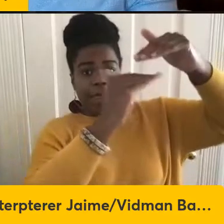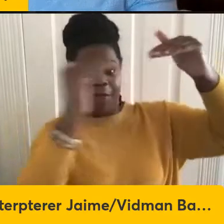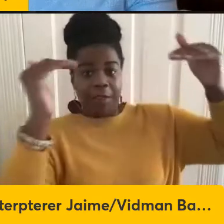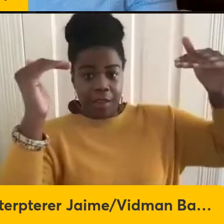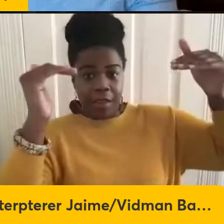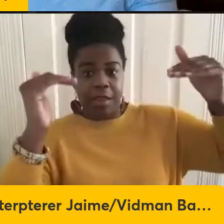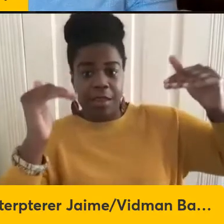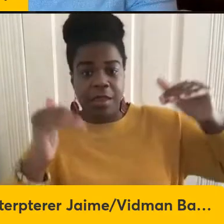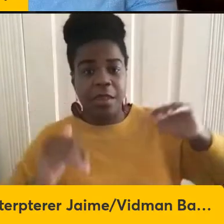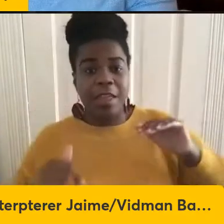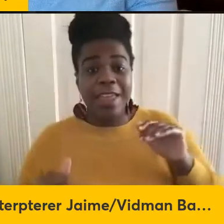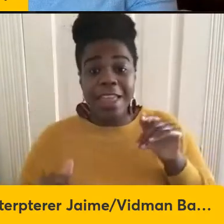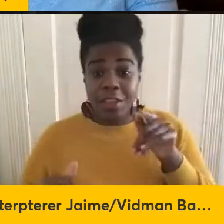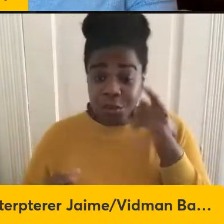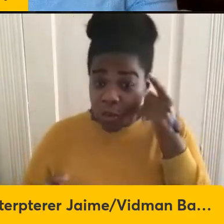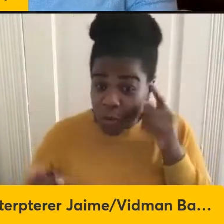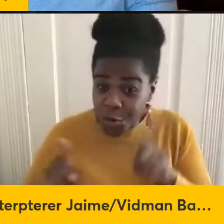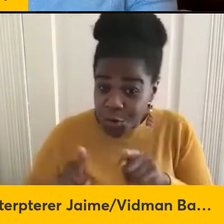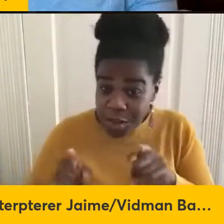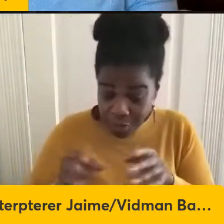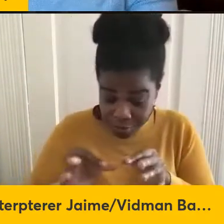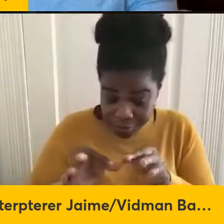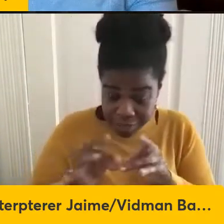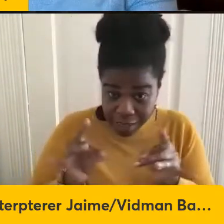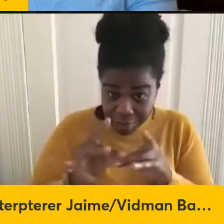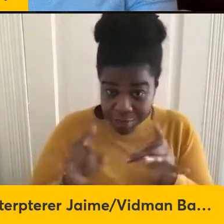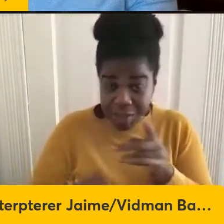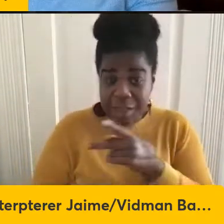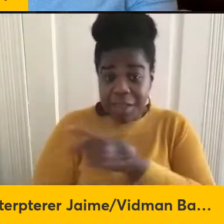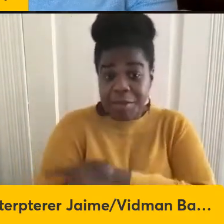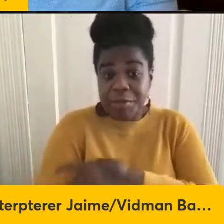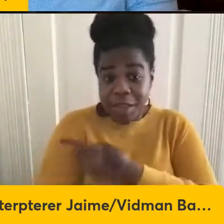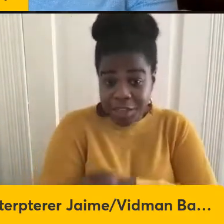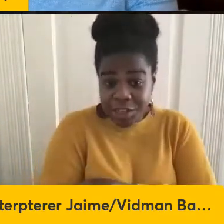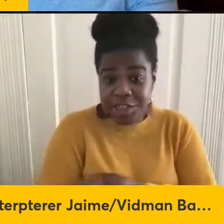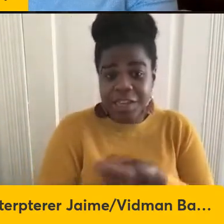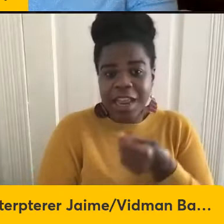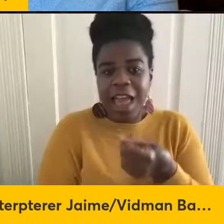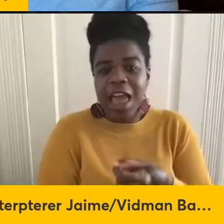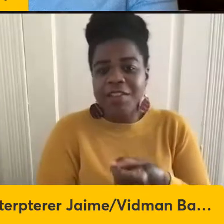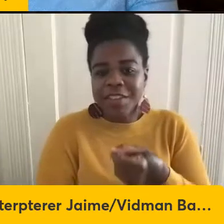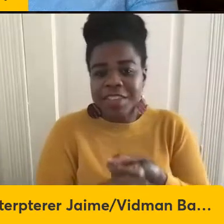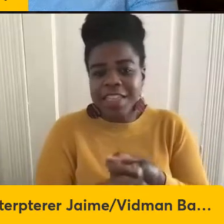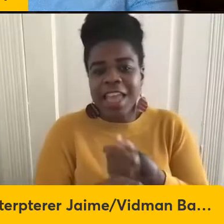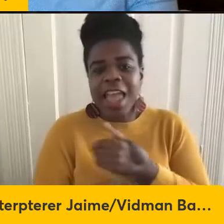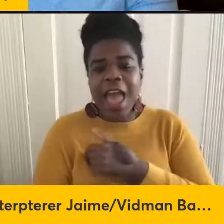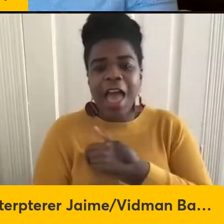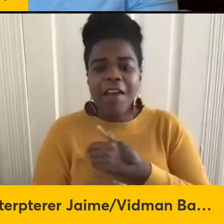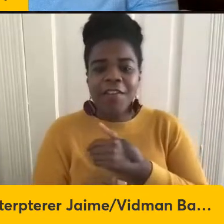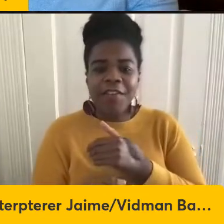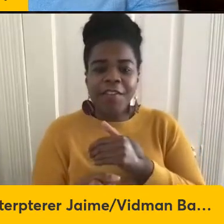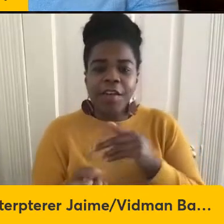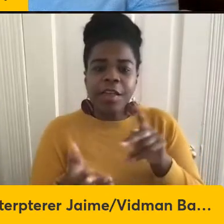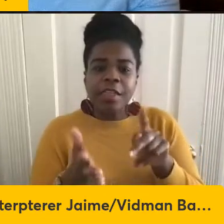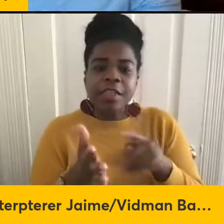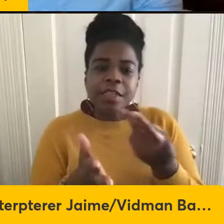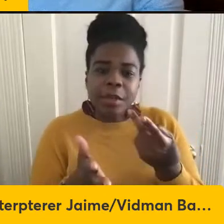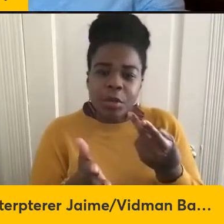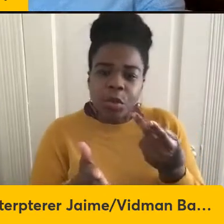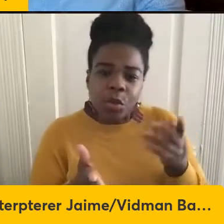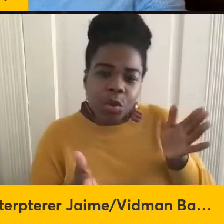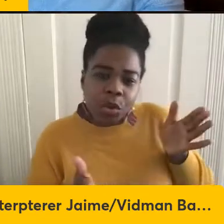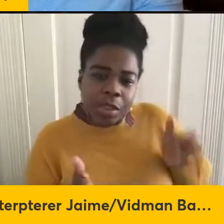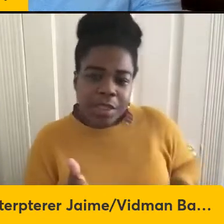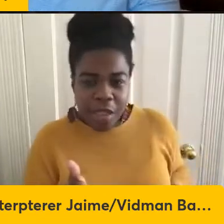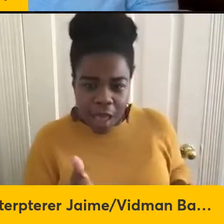think, if you agree with the statement that patient advocacy kind of has this dual coin kind of